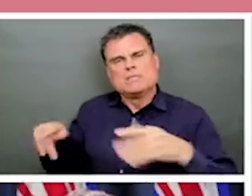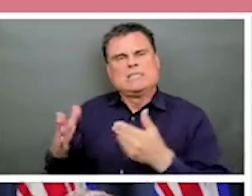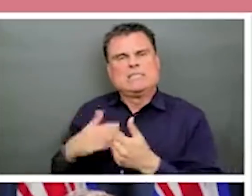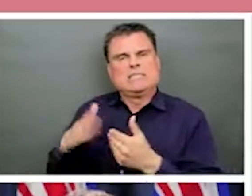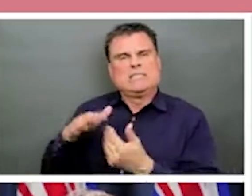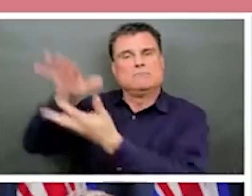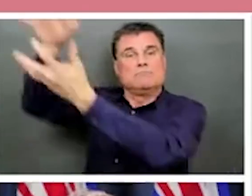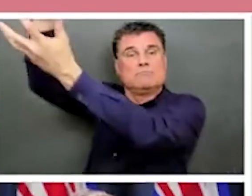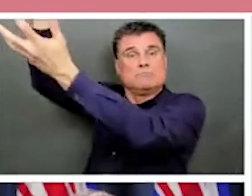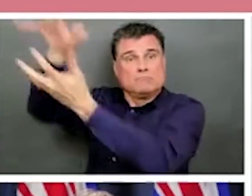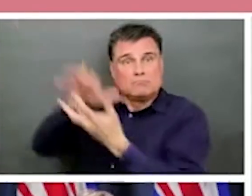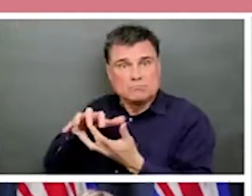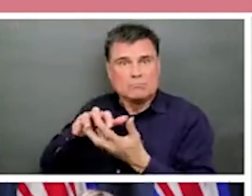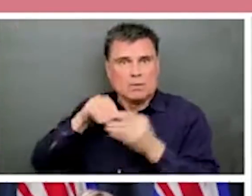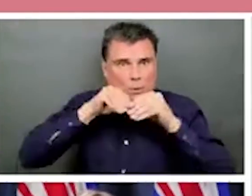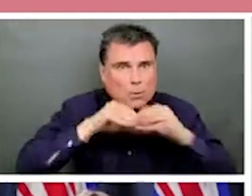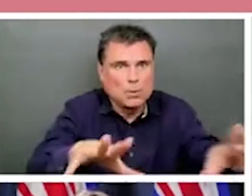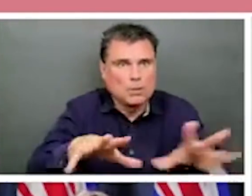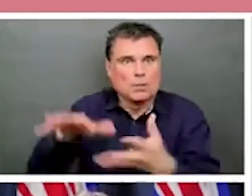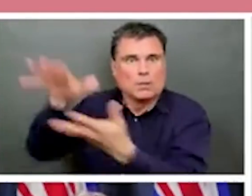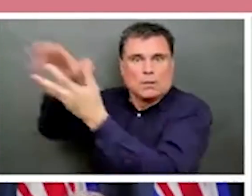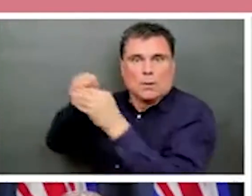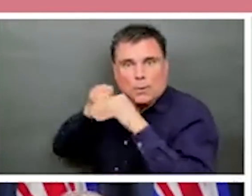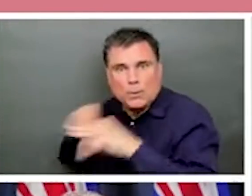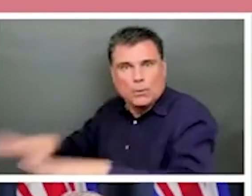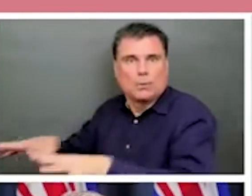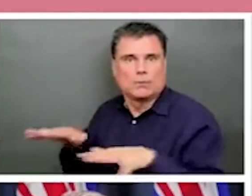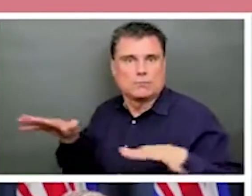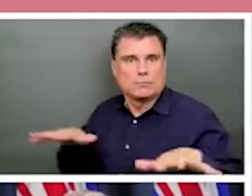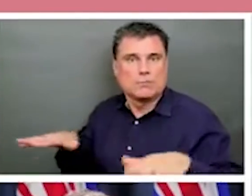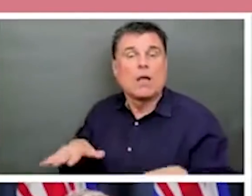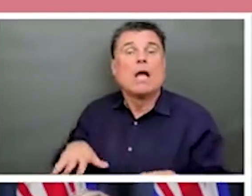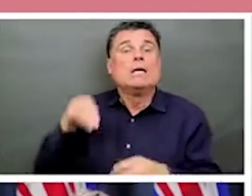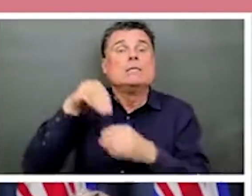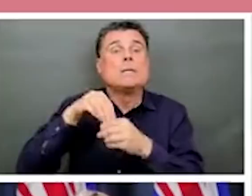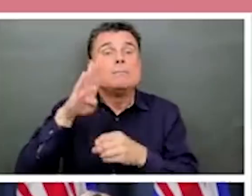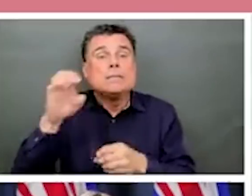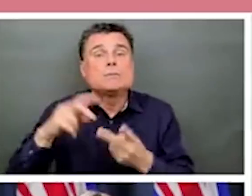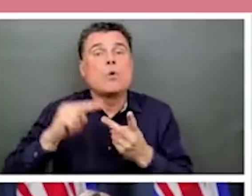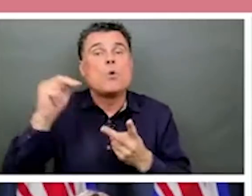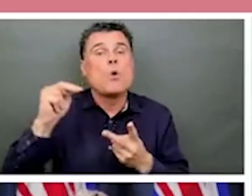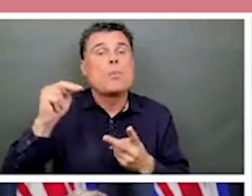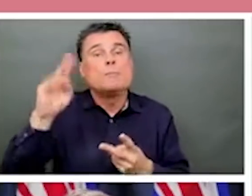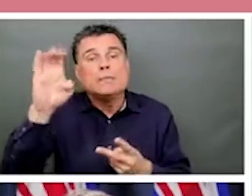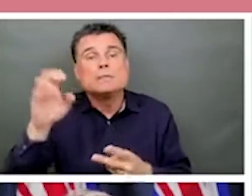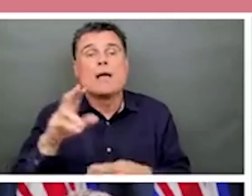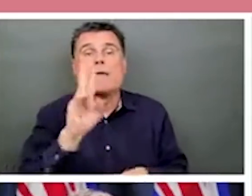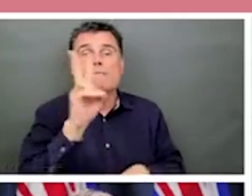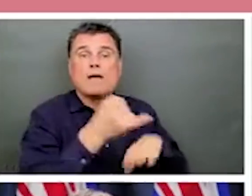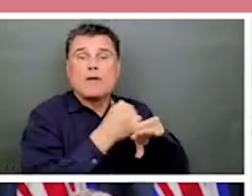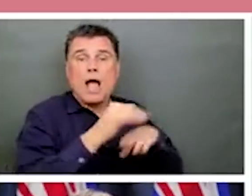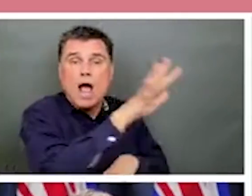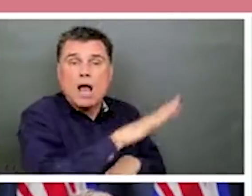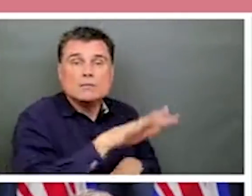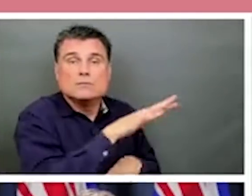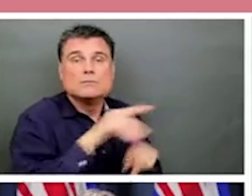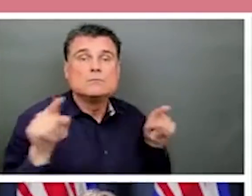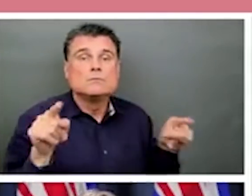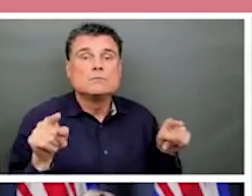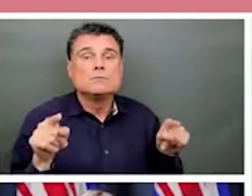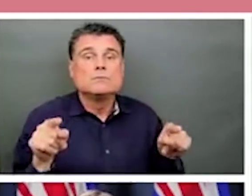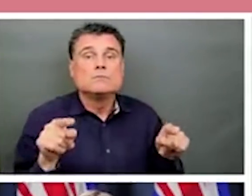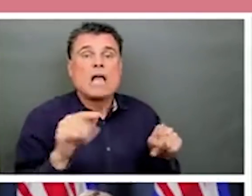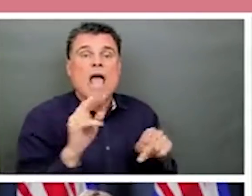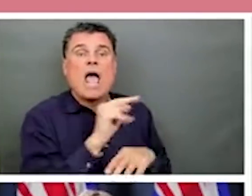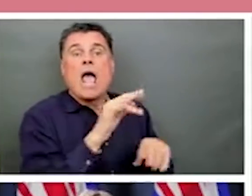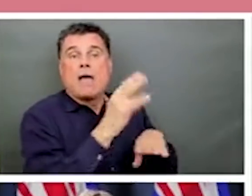expedite opening up more capacity. And in the interior, the north and Vancouver Island, particularly in the northern part of Vancouver Island, they'll